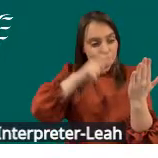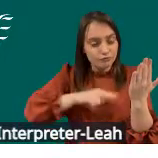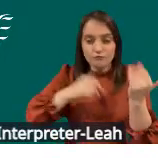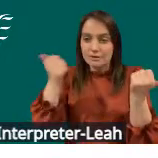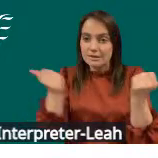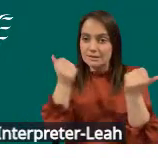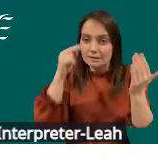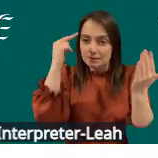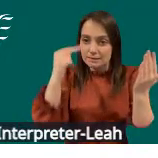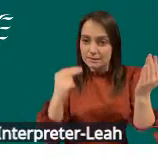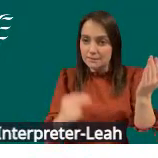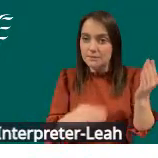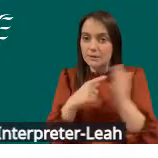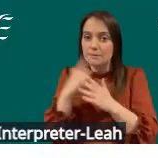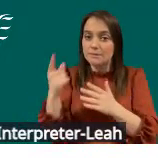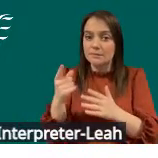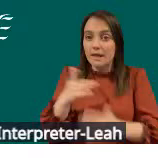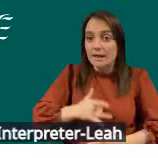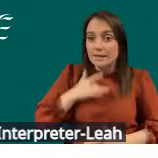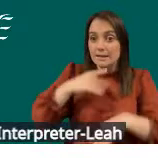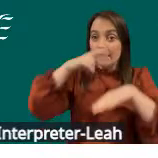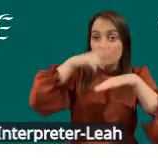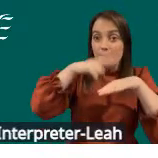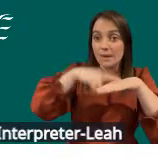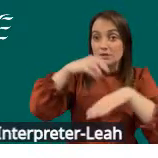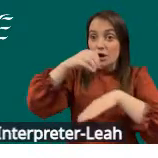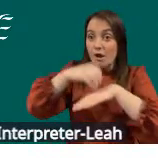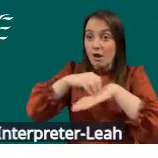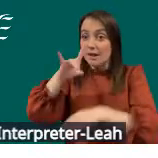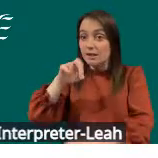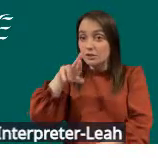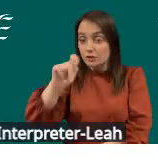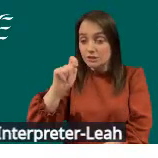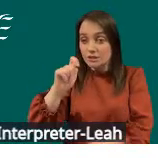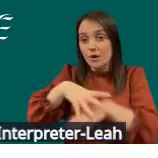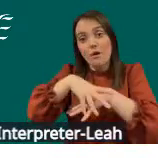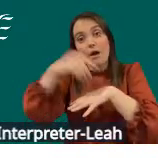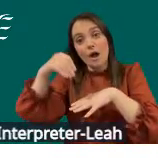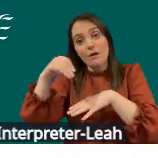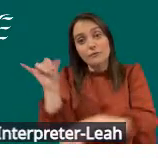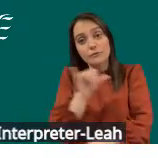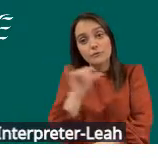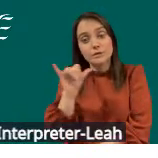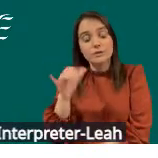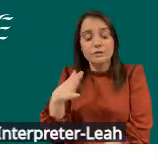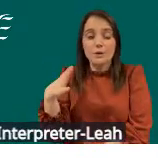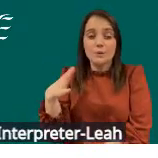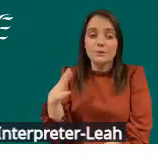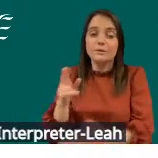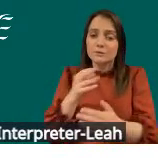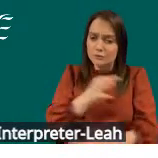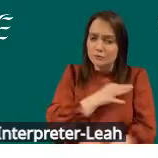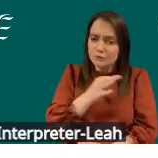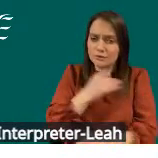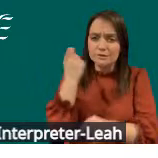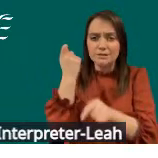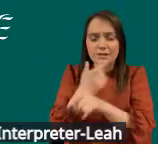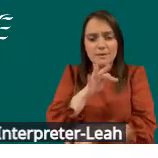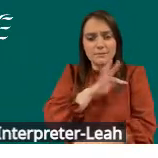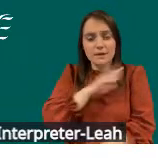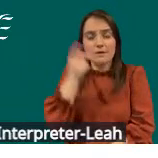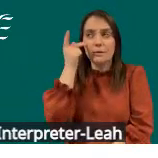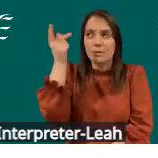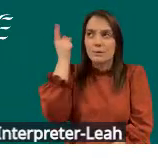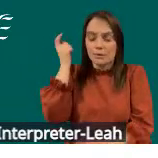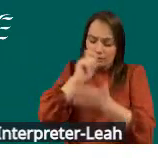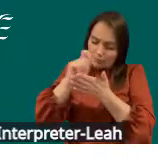we having fun here? Was life better on or off HRT? And I think it's very useful to take that time for yourself, get it on